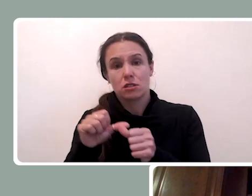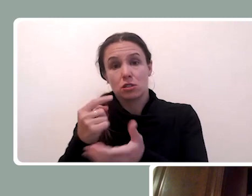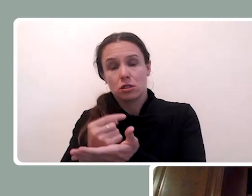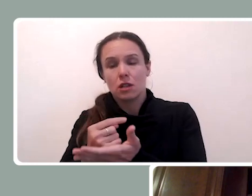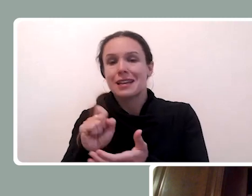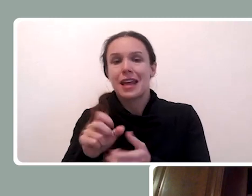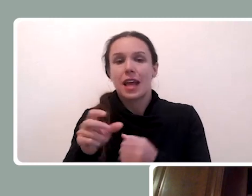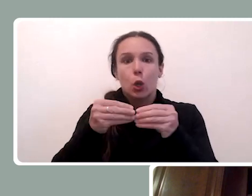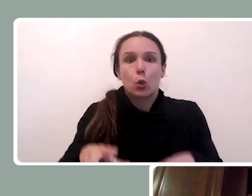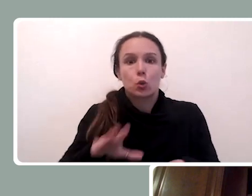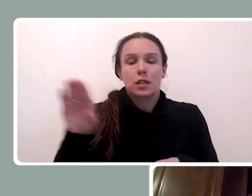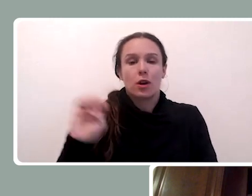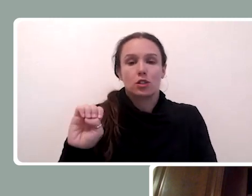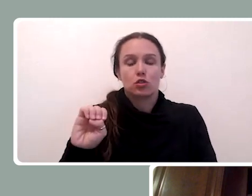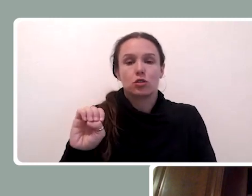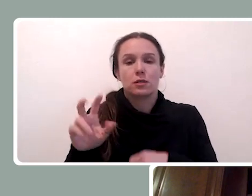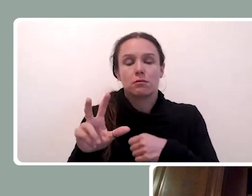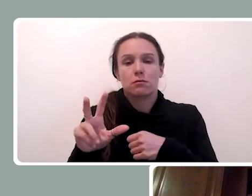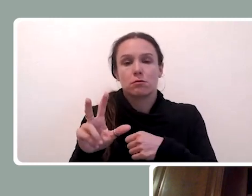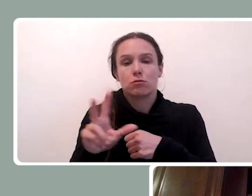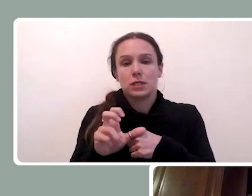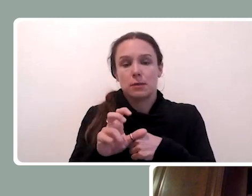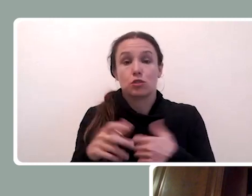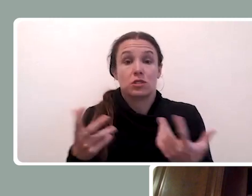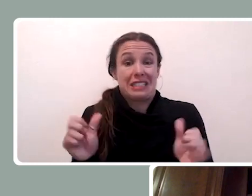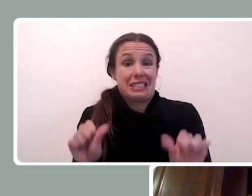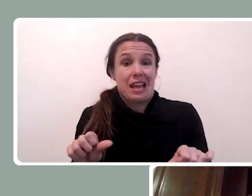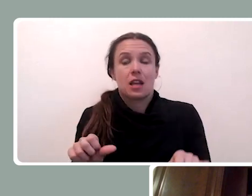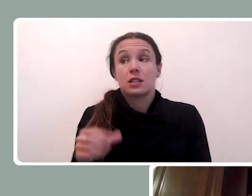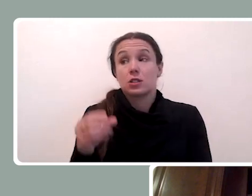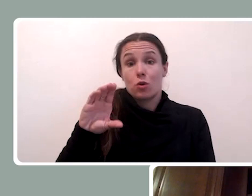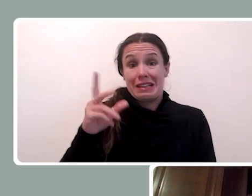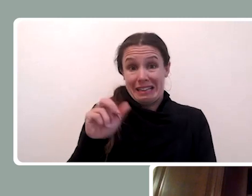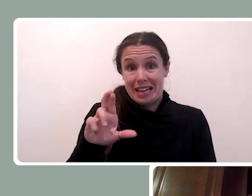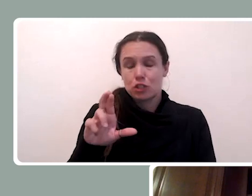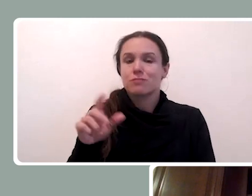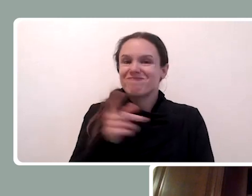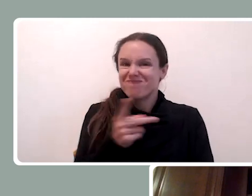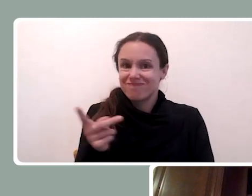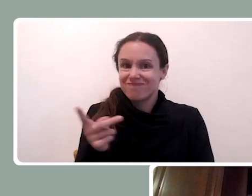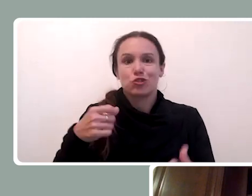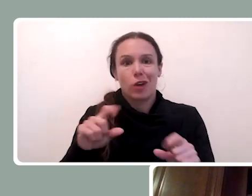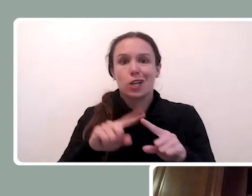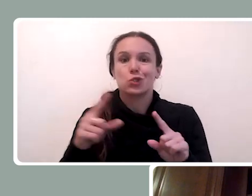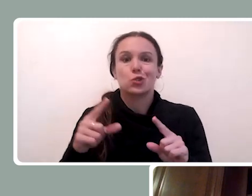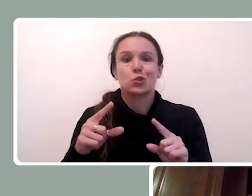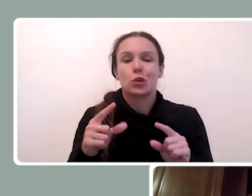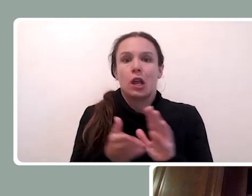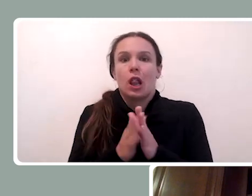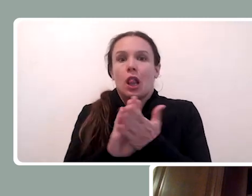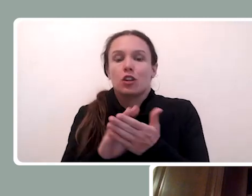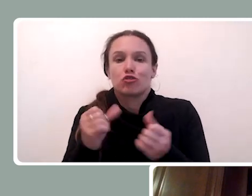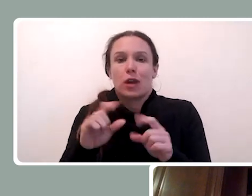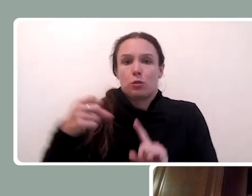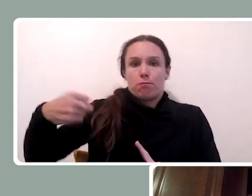receptor. So, I tell patients cancers are trying to evolve and trying to outsmart what we are trying to do